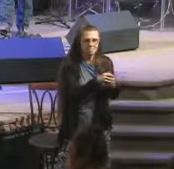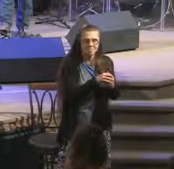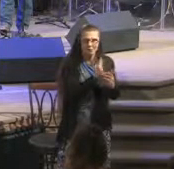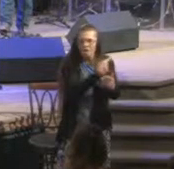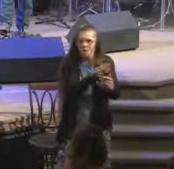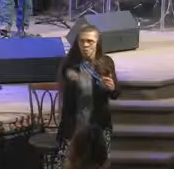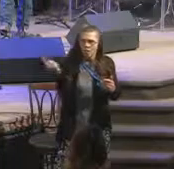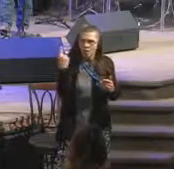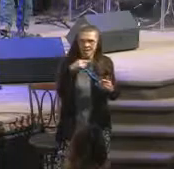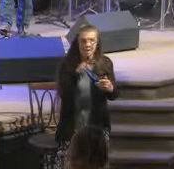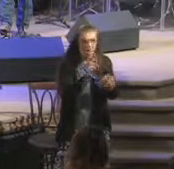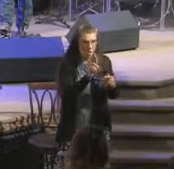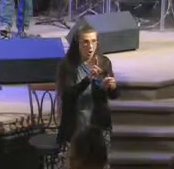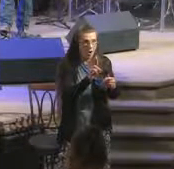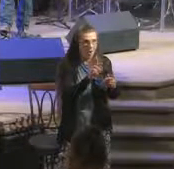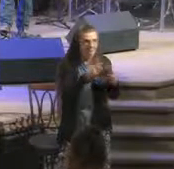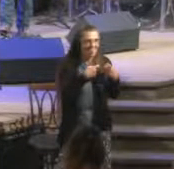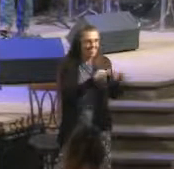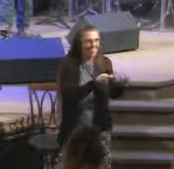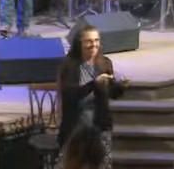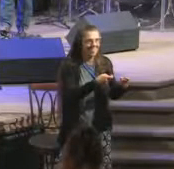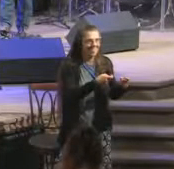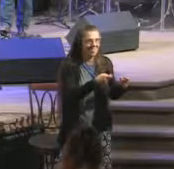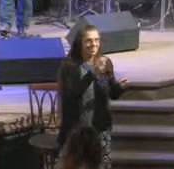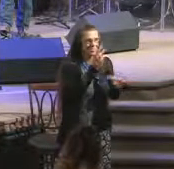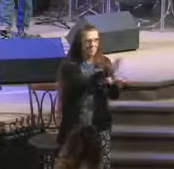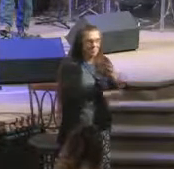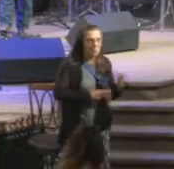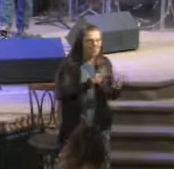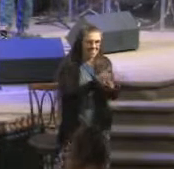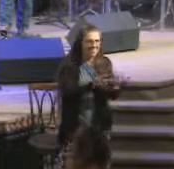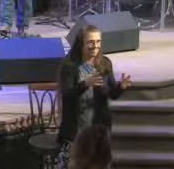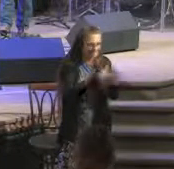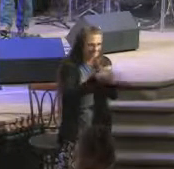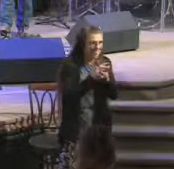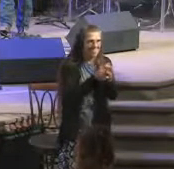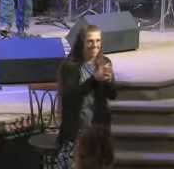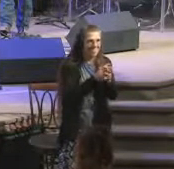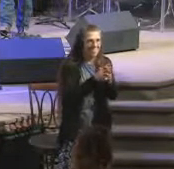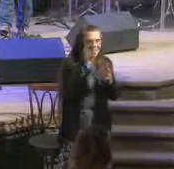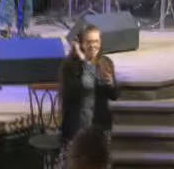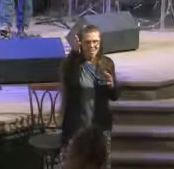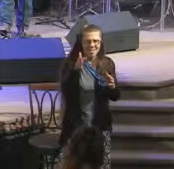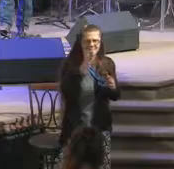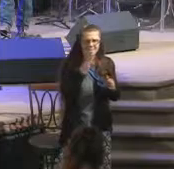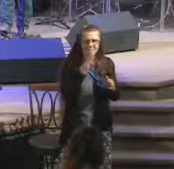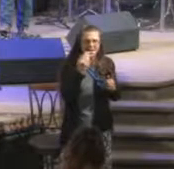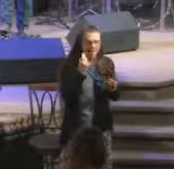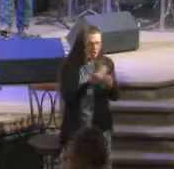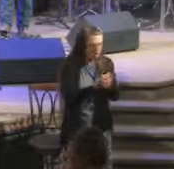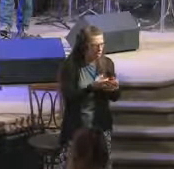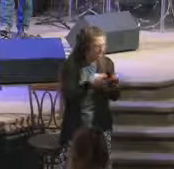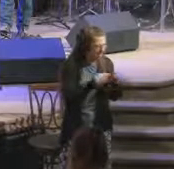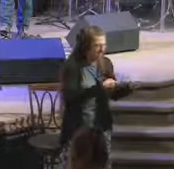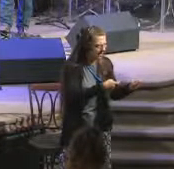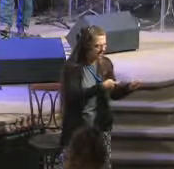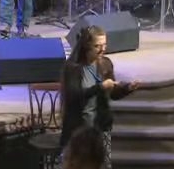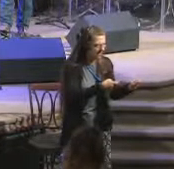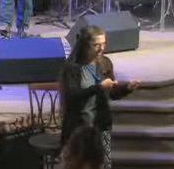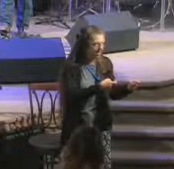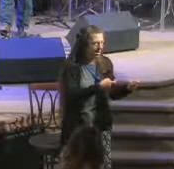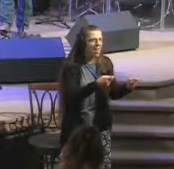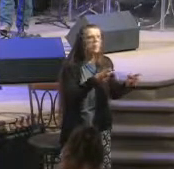We are the gift to the entire world together. Let us be a good gift